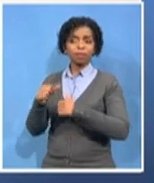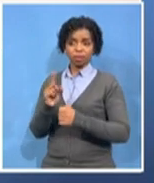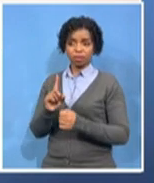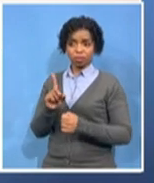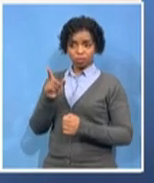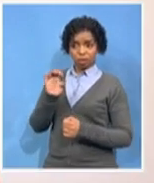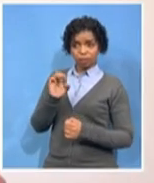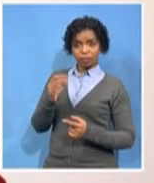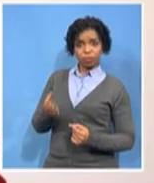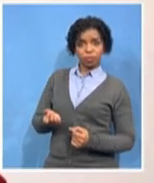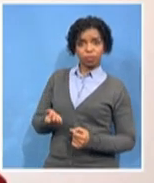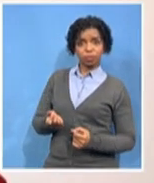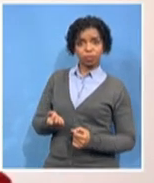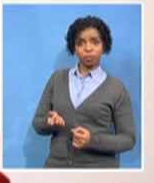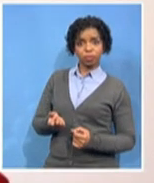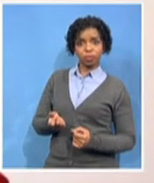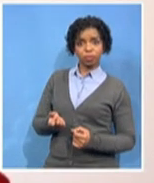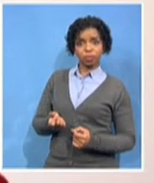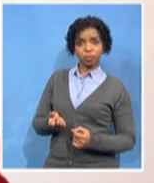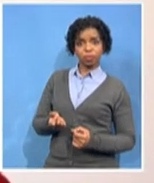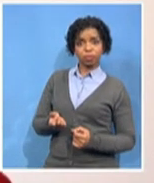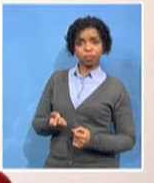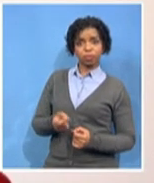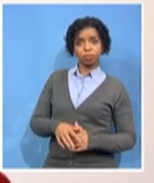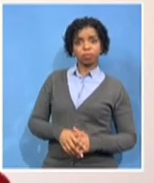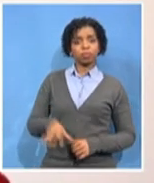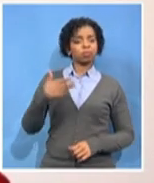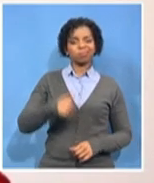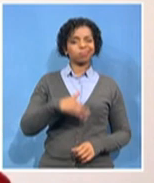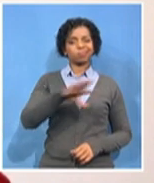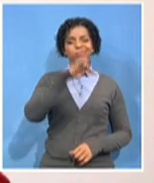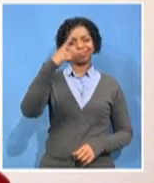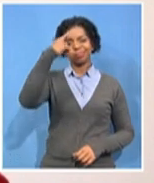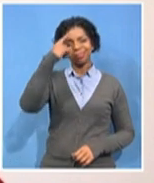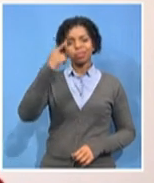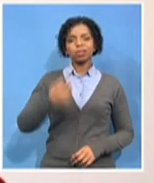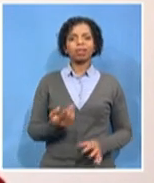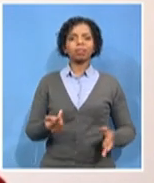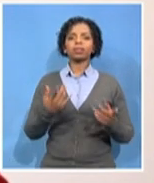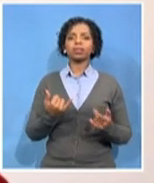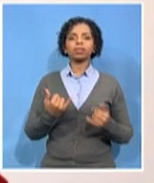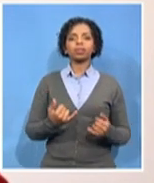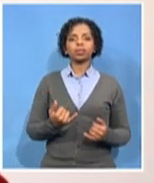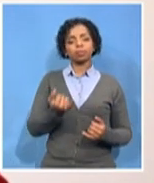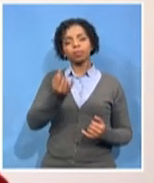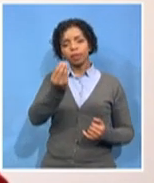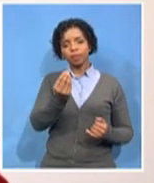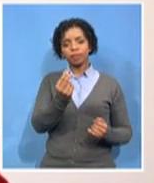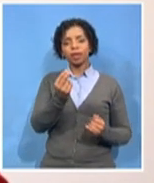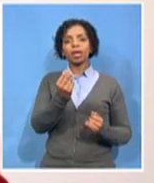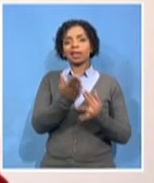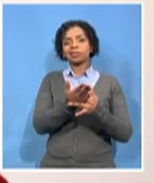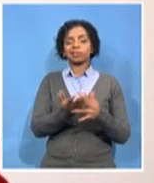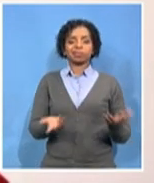I don't think there's a case to be followed per se. We'll await someone from a court or